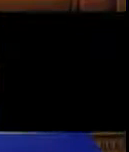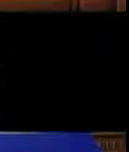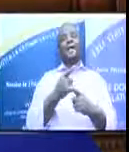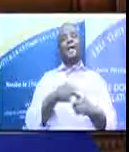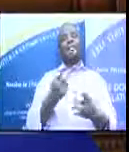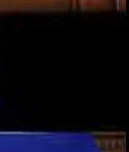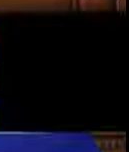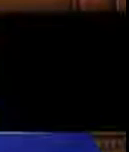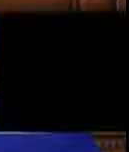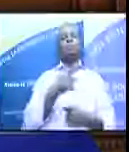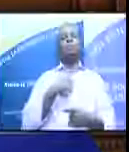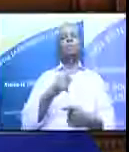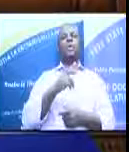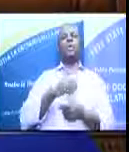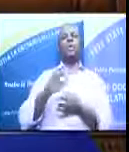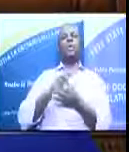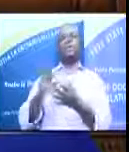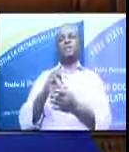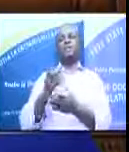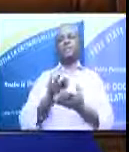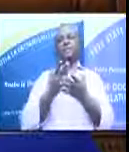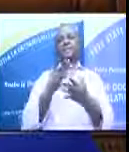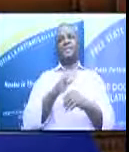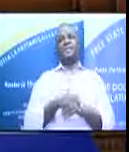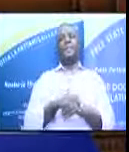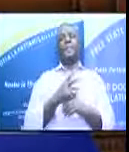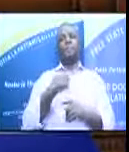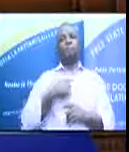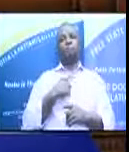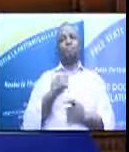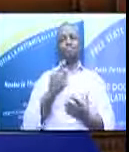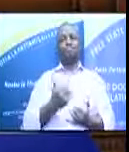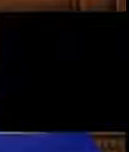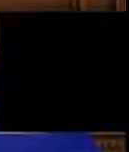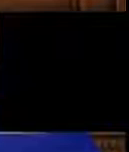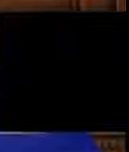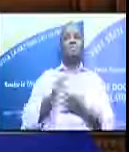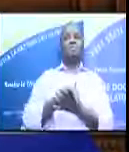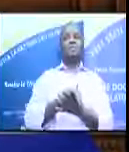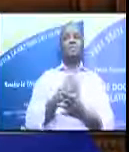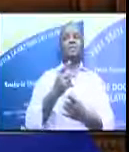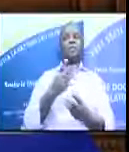services, Speaker, we are truly committed to empower